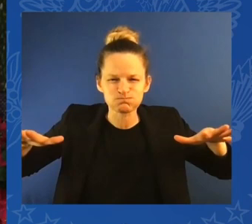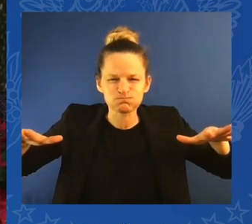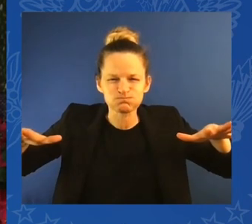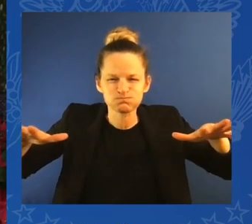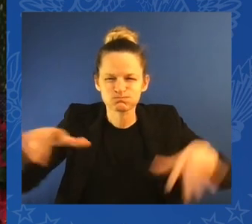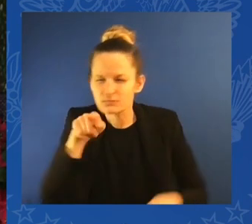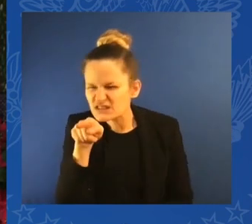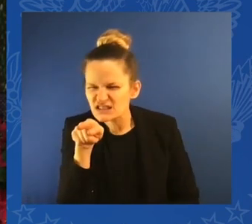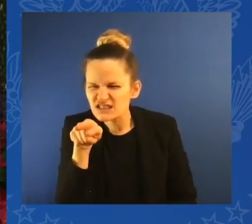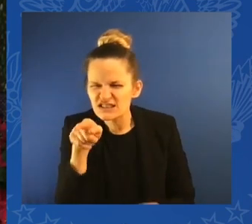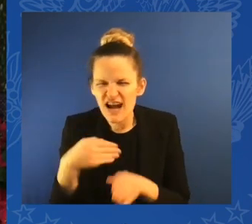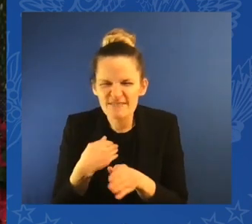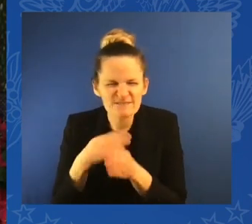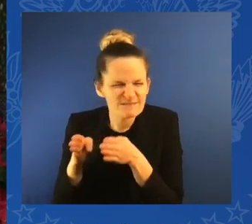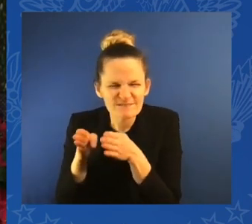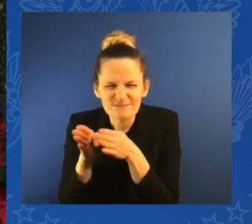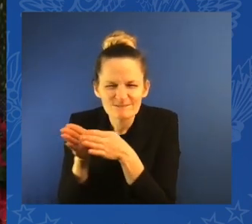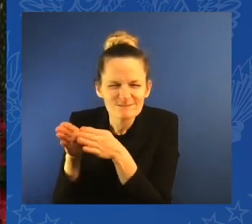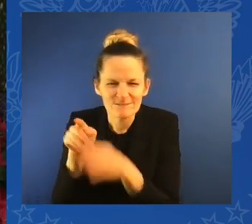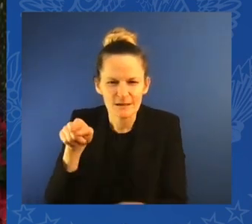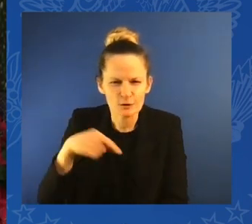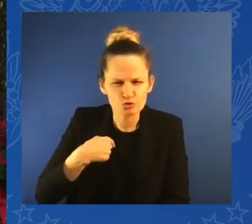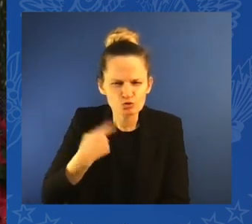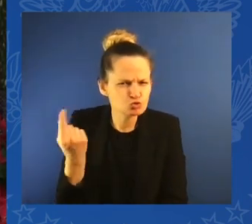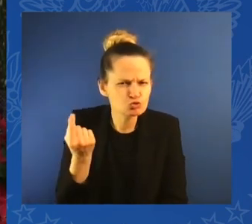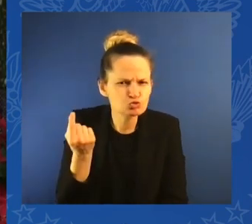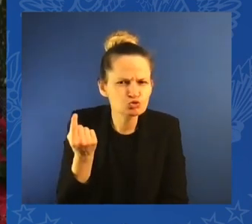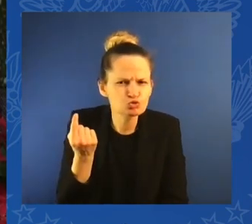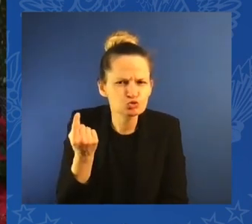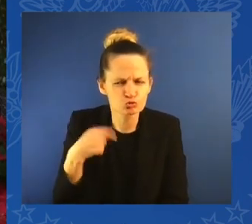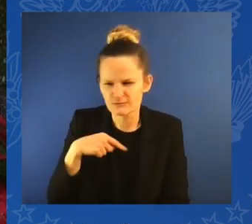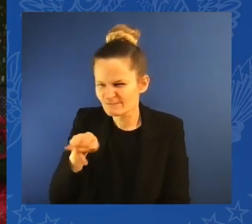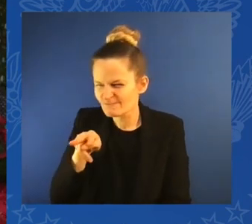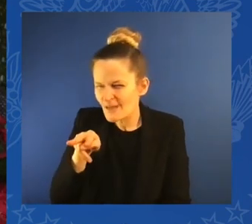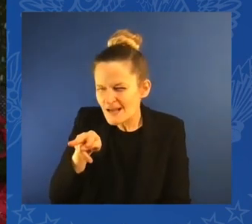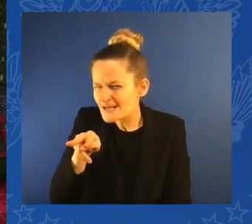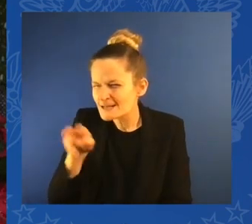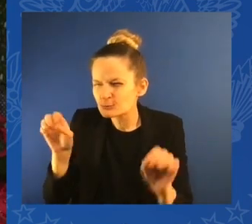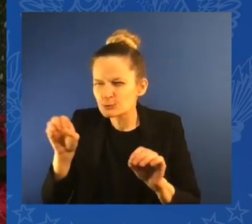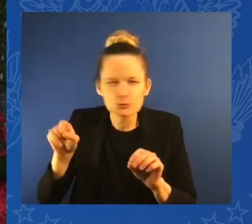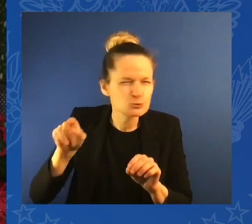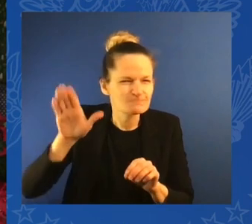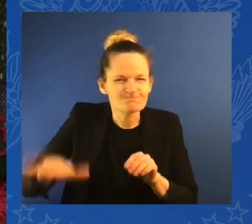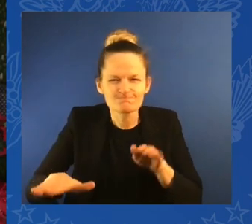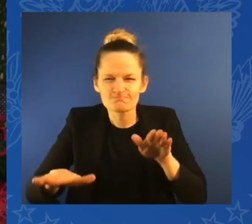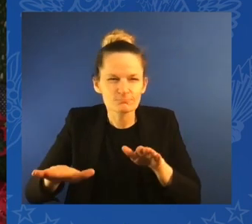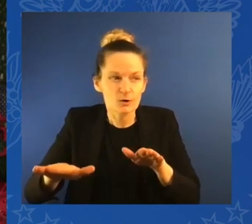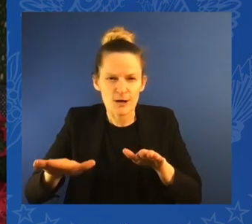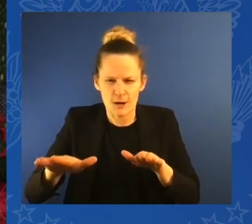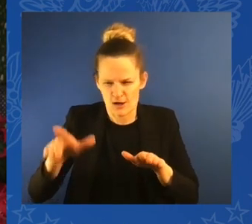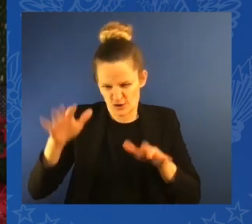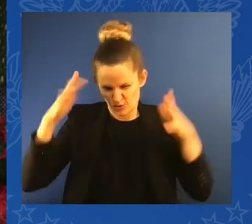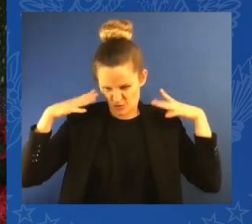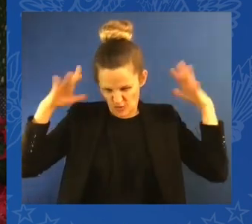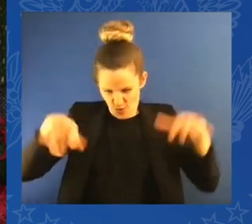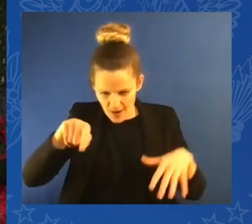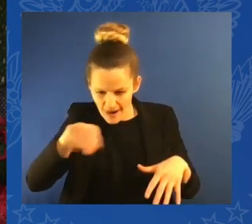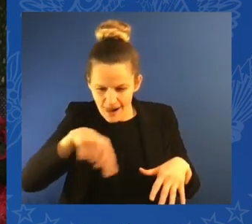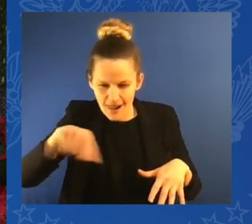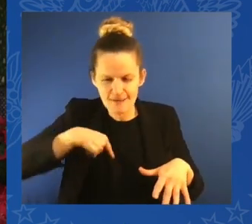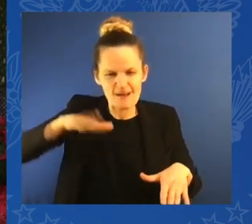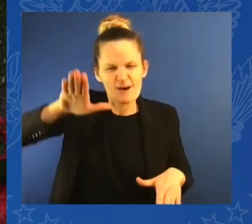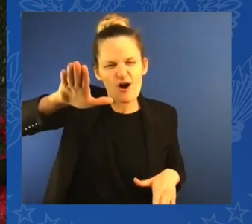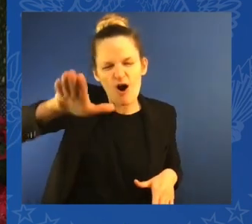Crunch, crunch, crunch. His feet sank into the snow. He walked with his